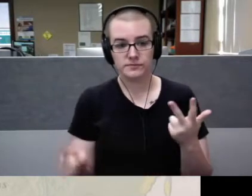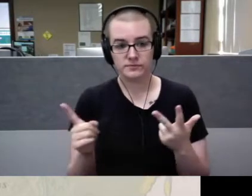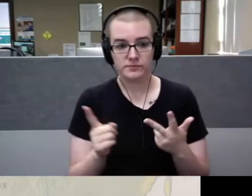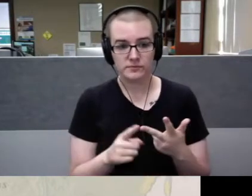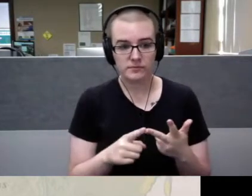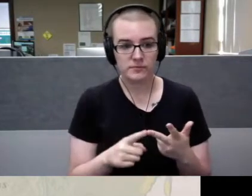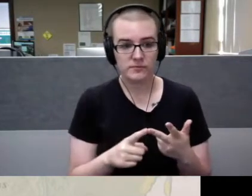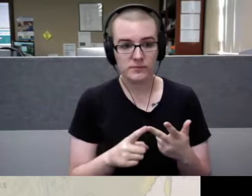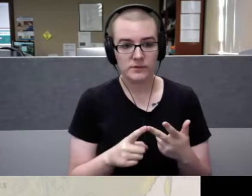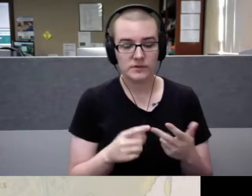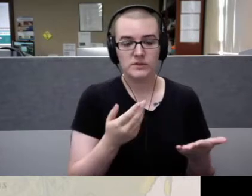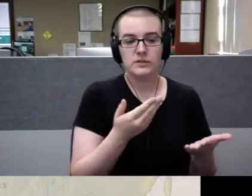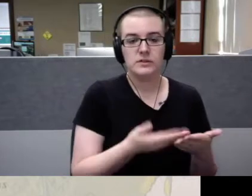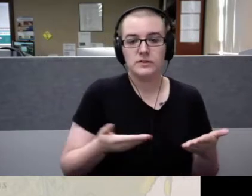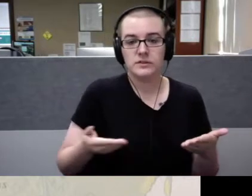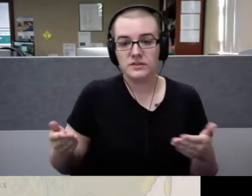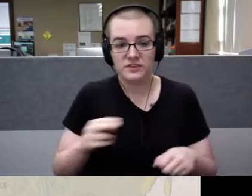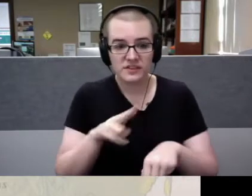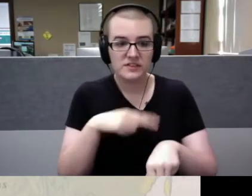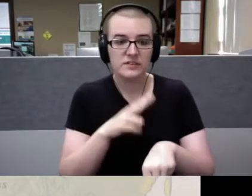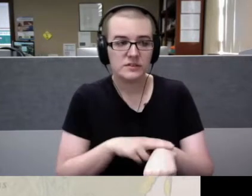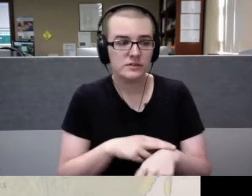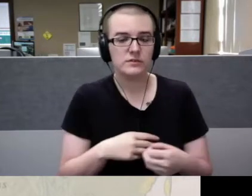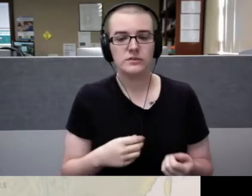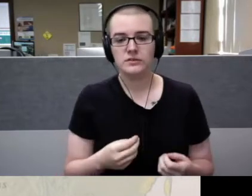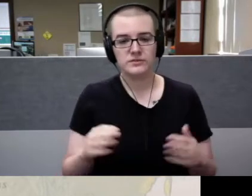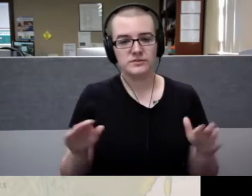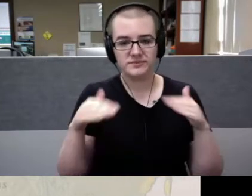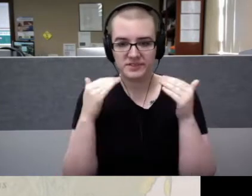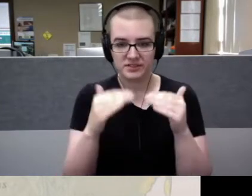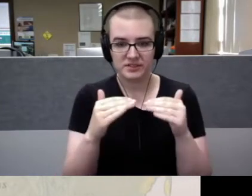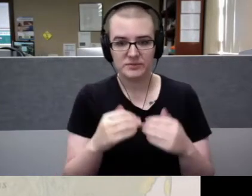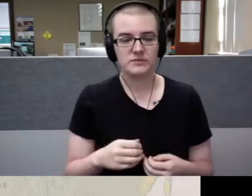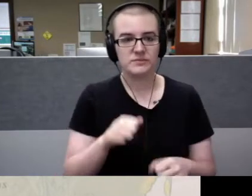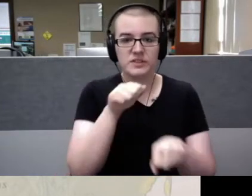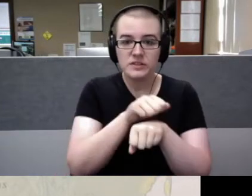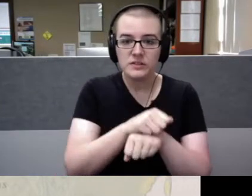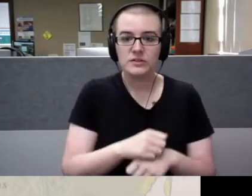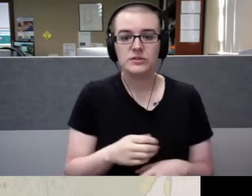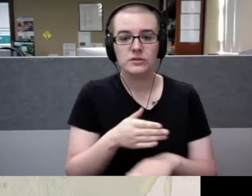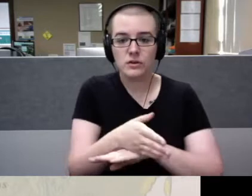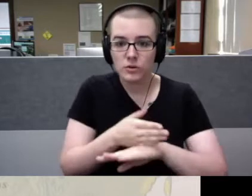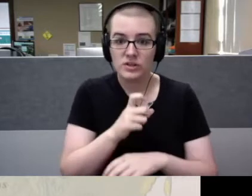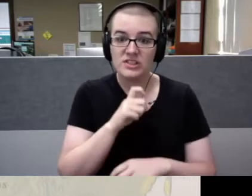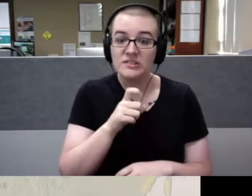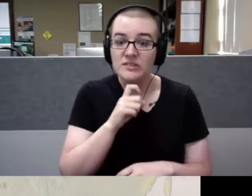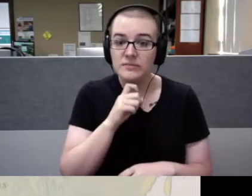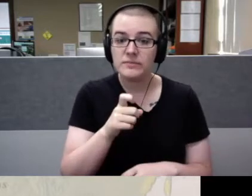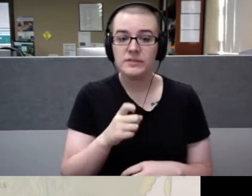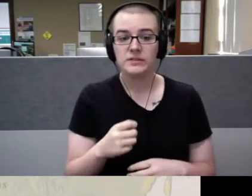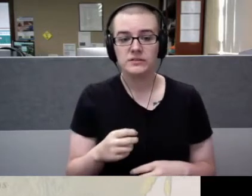were limited, and that is in building materials, things like stone, wood, metals, things to